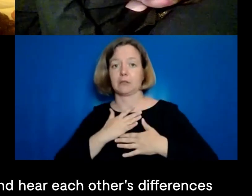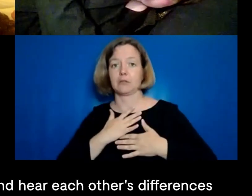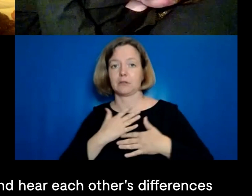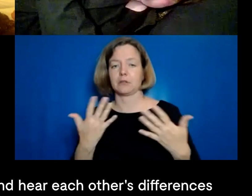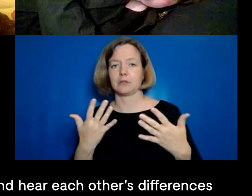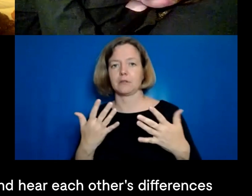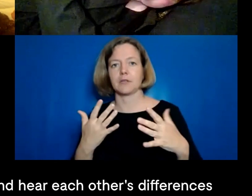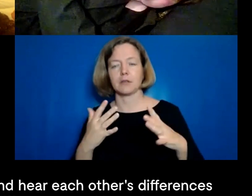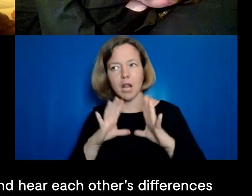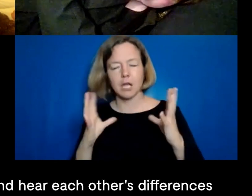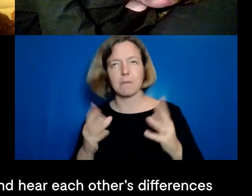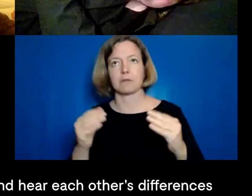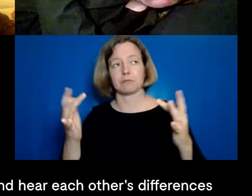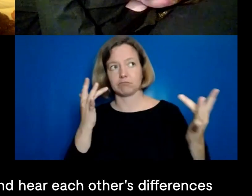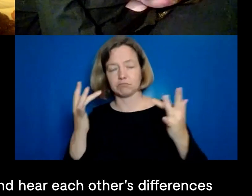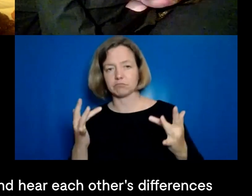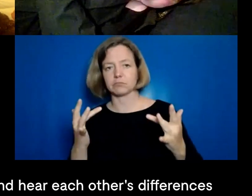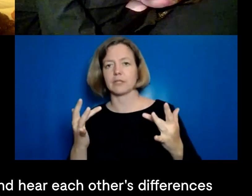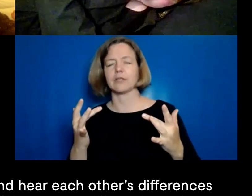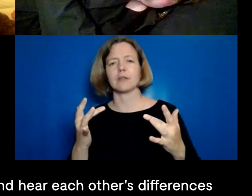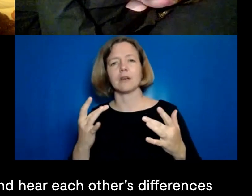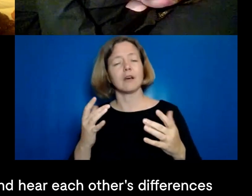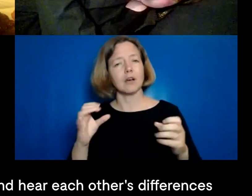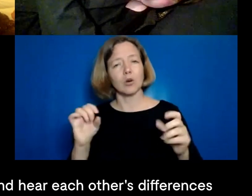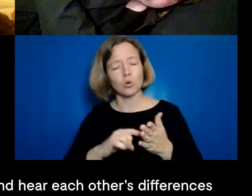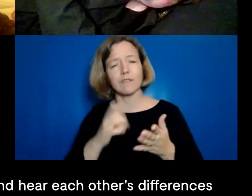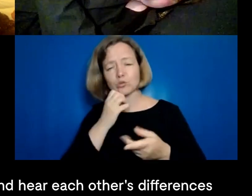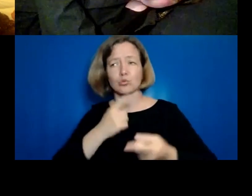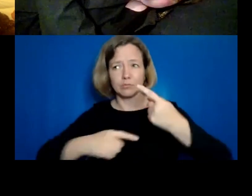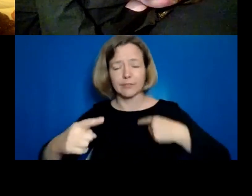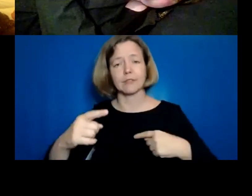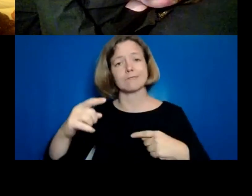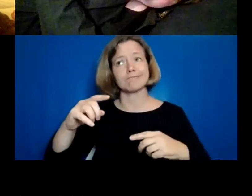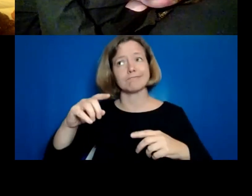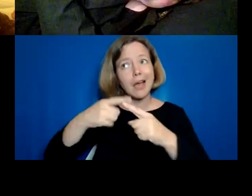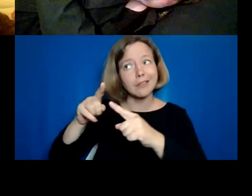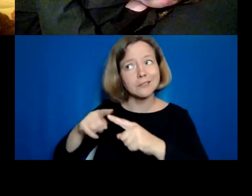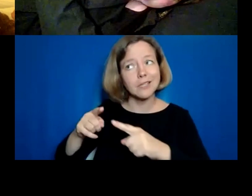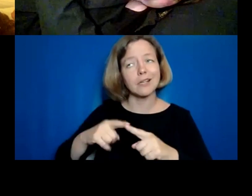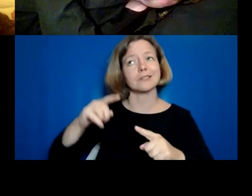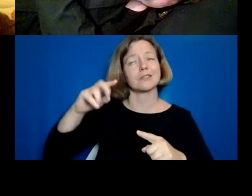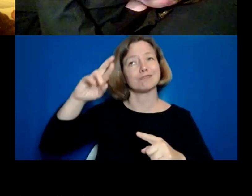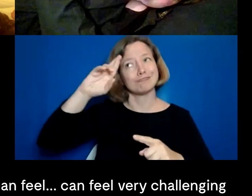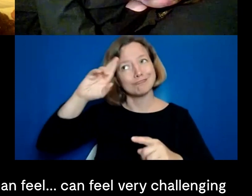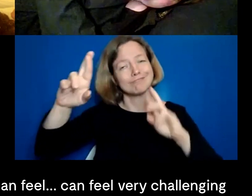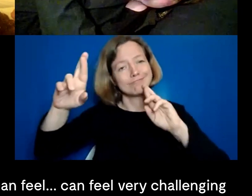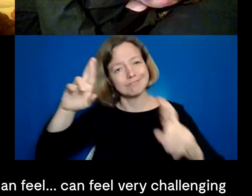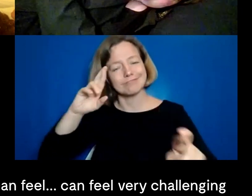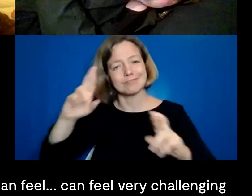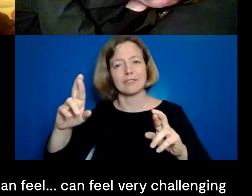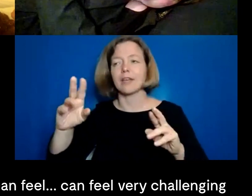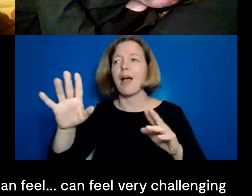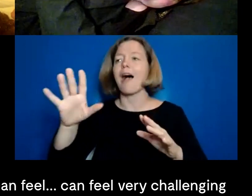each other's differences, or recognize each other's differences and learn from them rather than let them divide us.